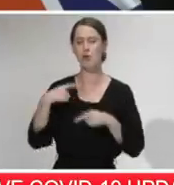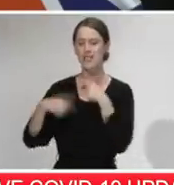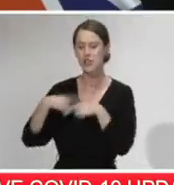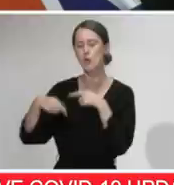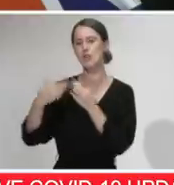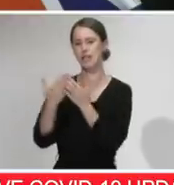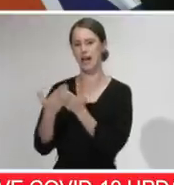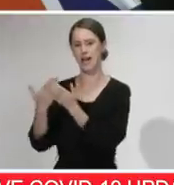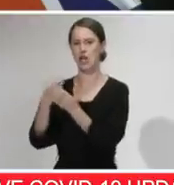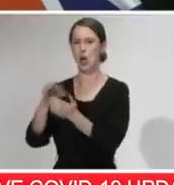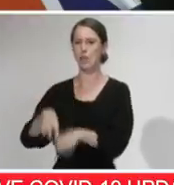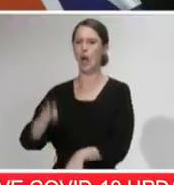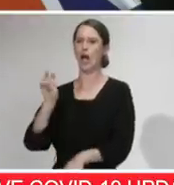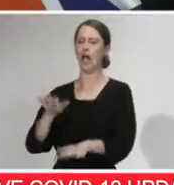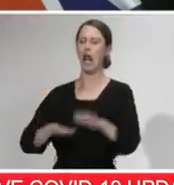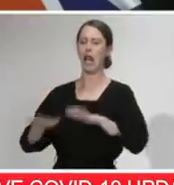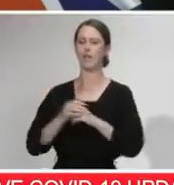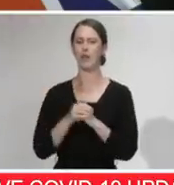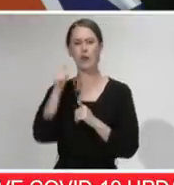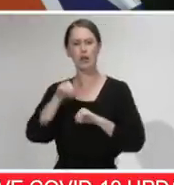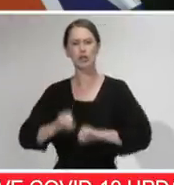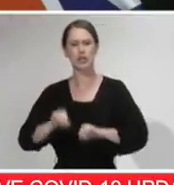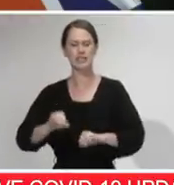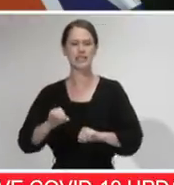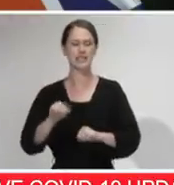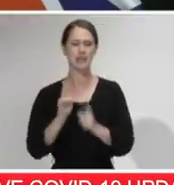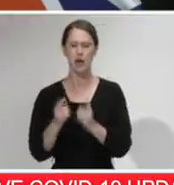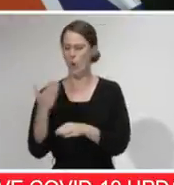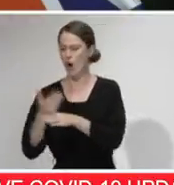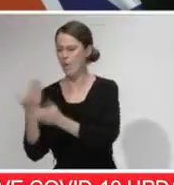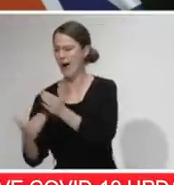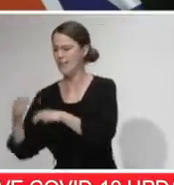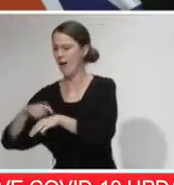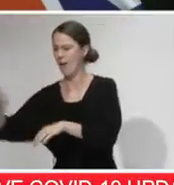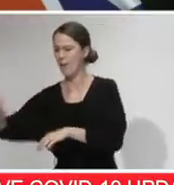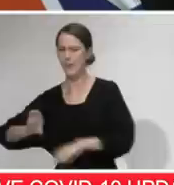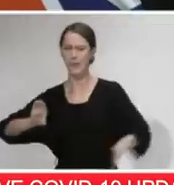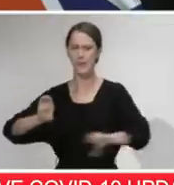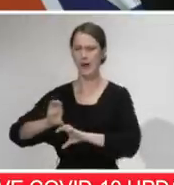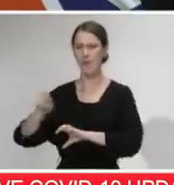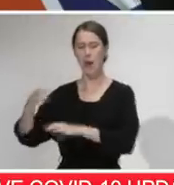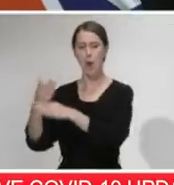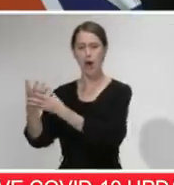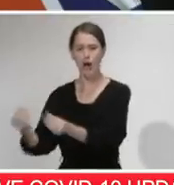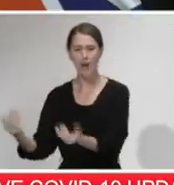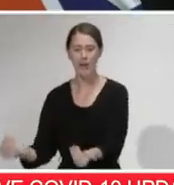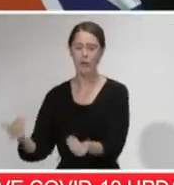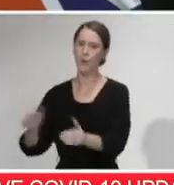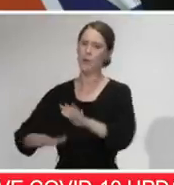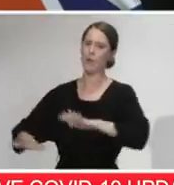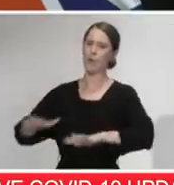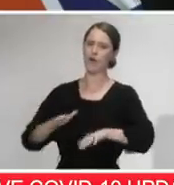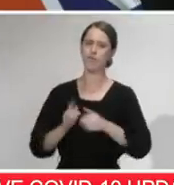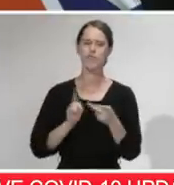their studies. We know these students often use part-time work to fund their education, work which is no longer there. They're